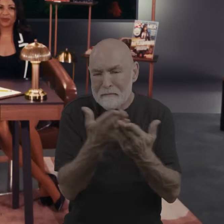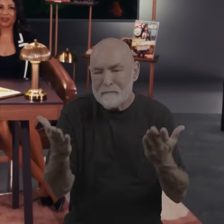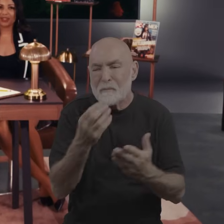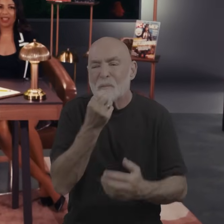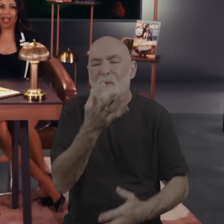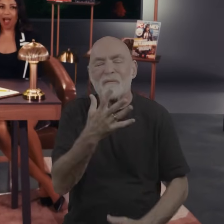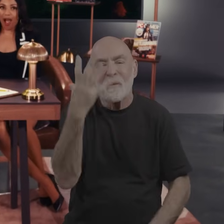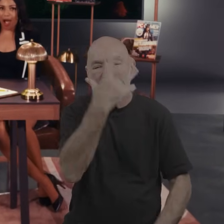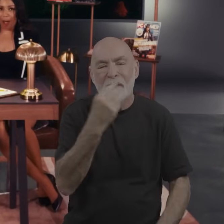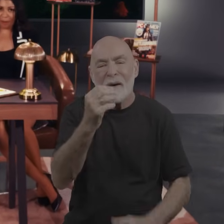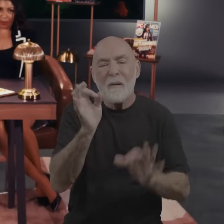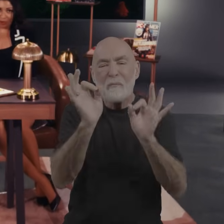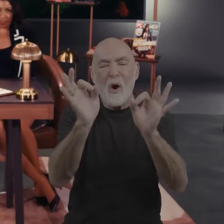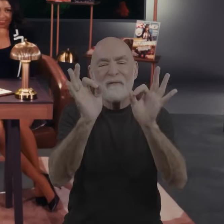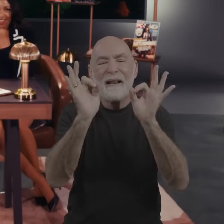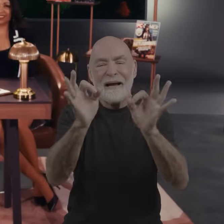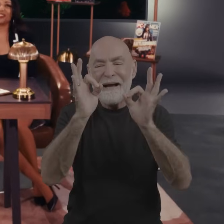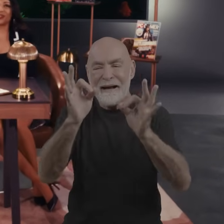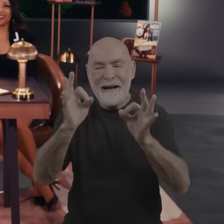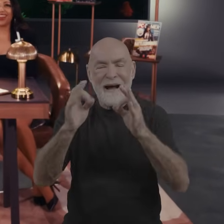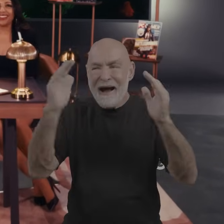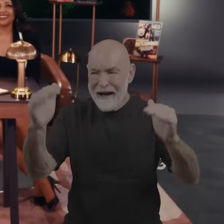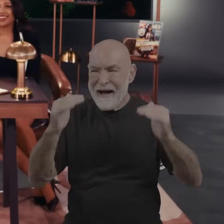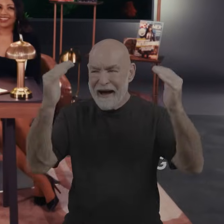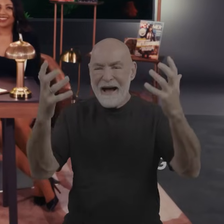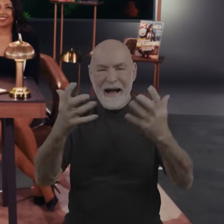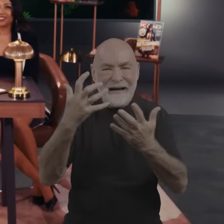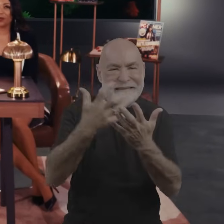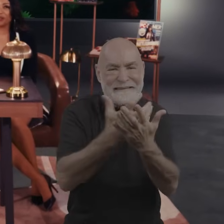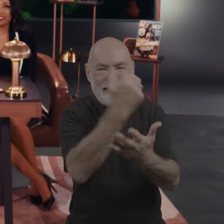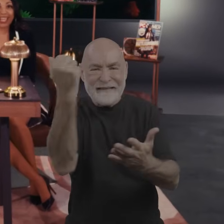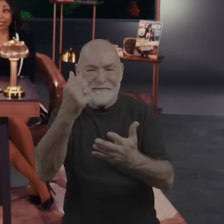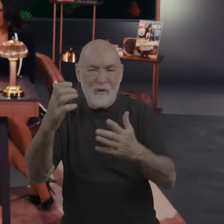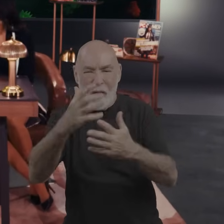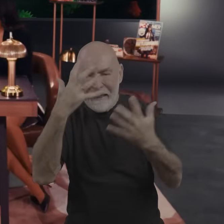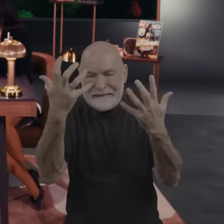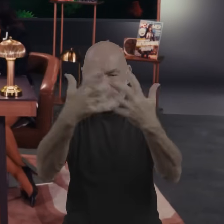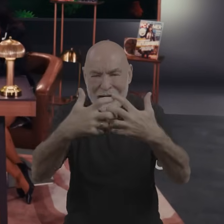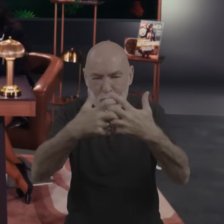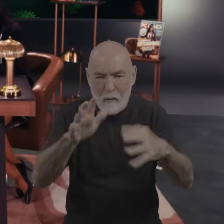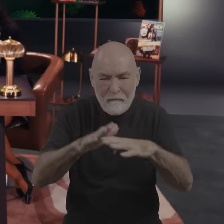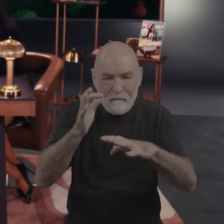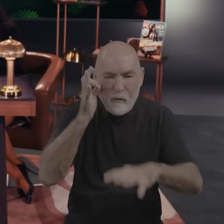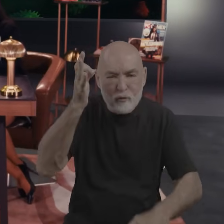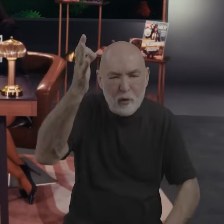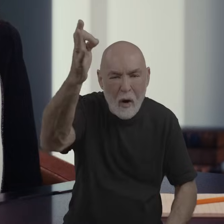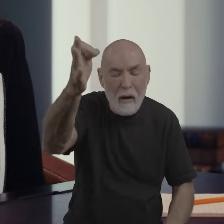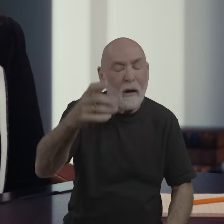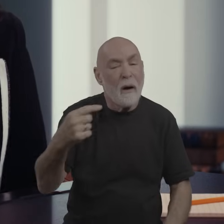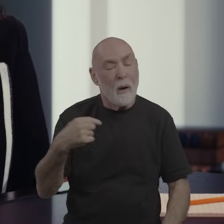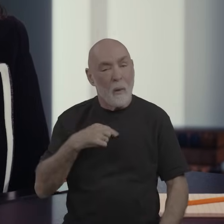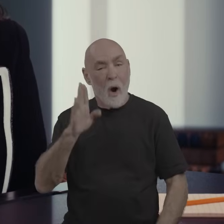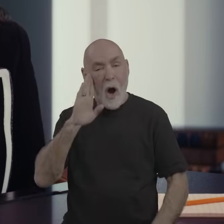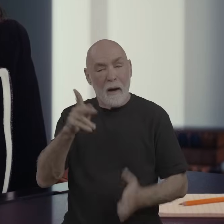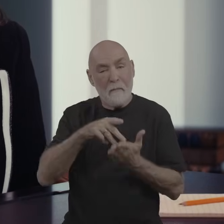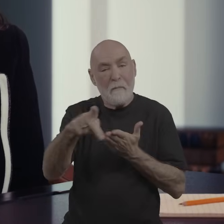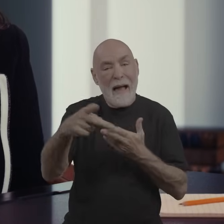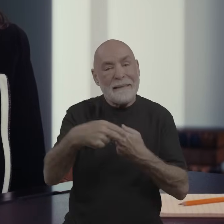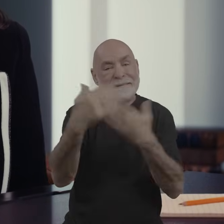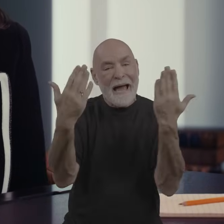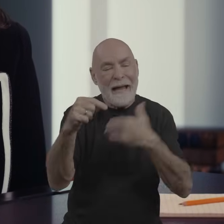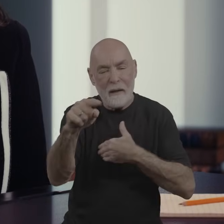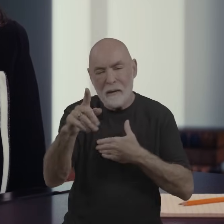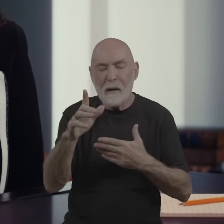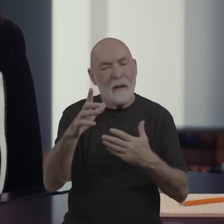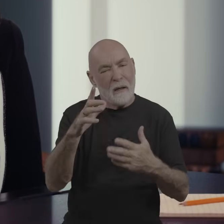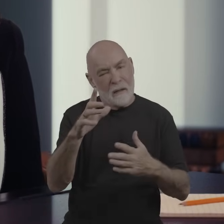more poetic is a perfectly executed heist set in a dystopian techno future. Yes! When we heard the makers of Payday